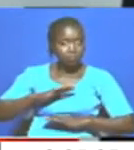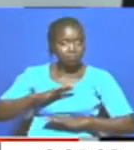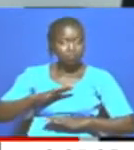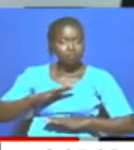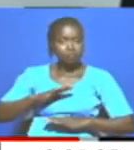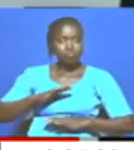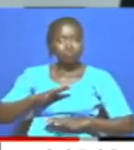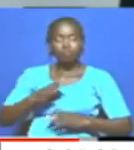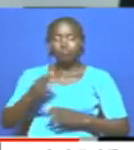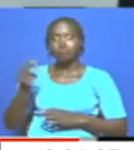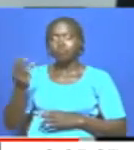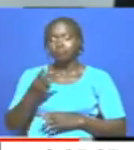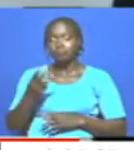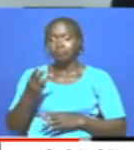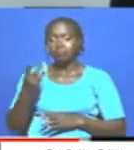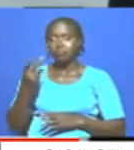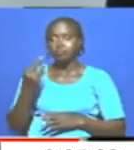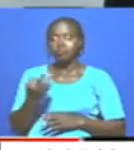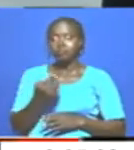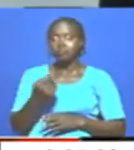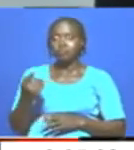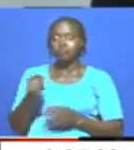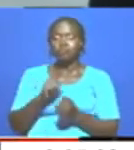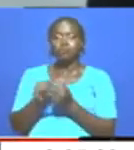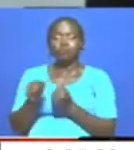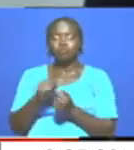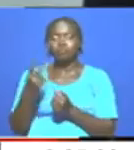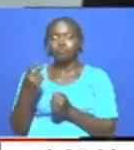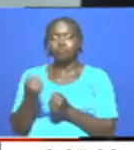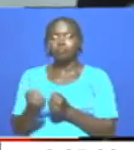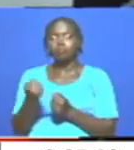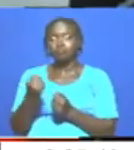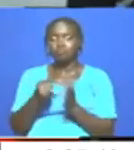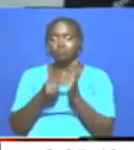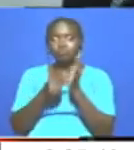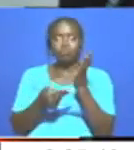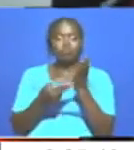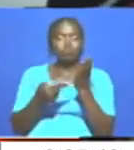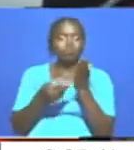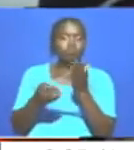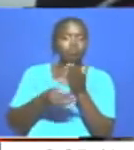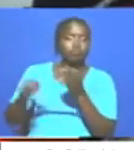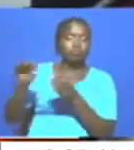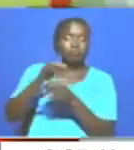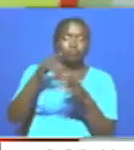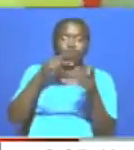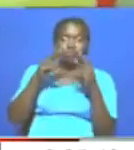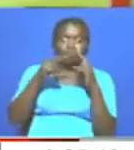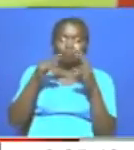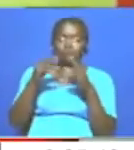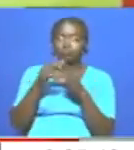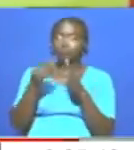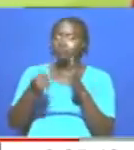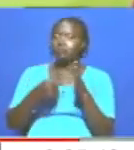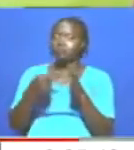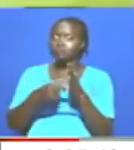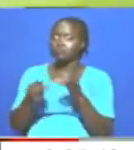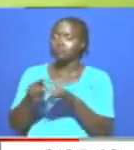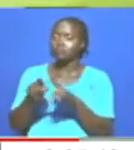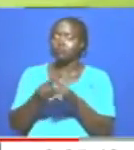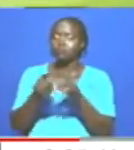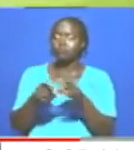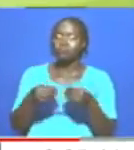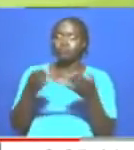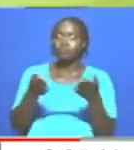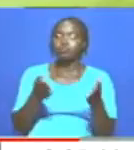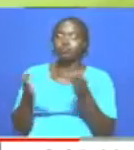Wednesday 23rd March to Friday 25th and aims to showcase technological advancements in the hospitality industry, as well as present opportunities